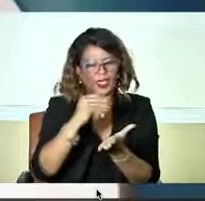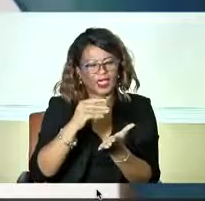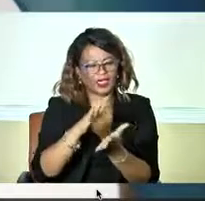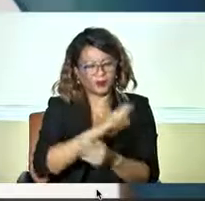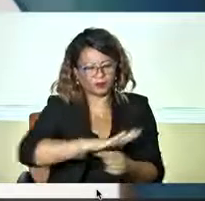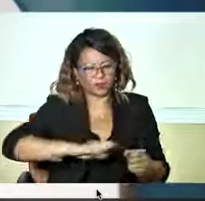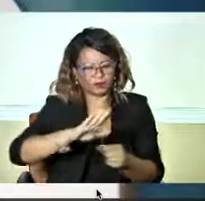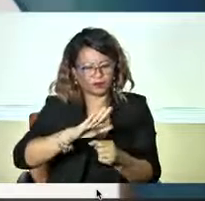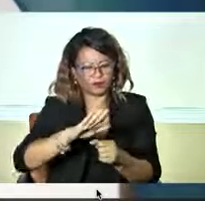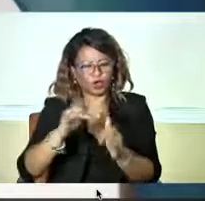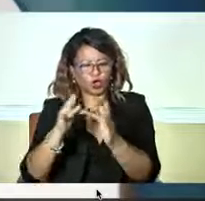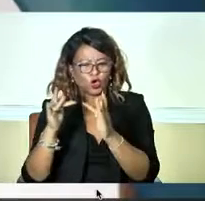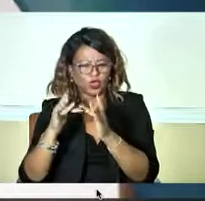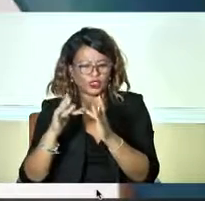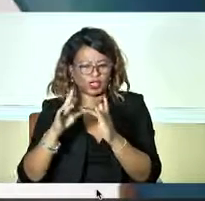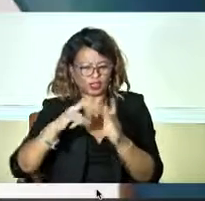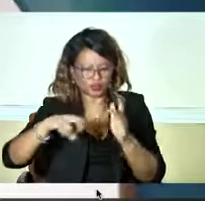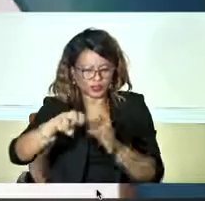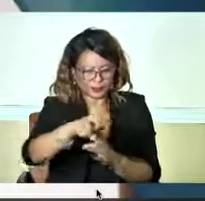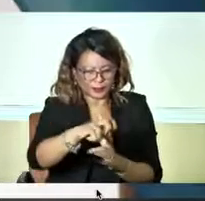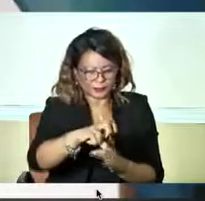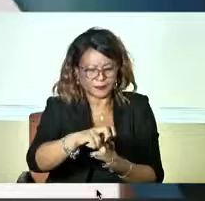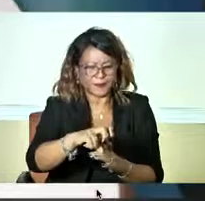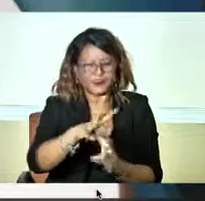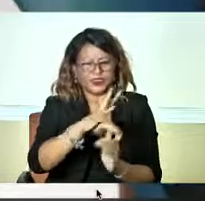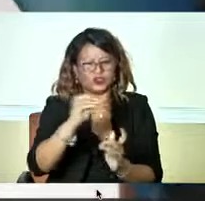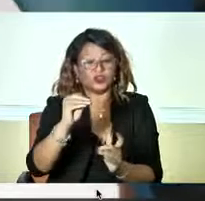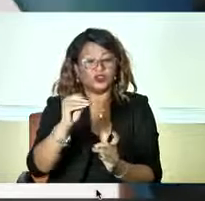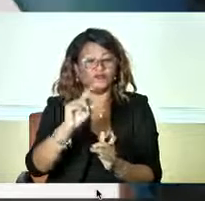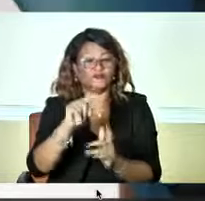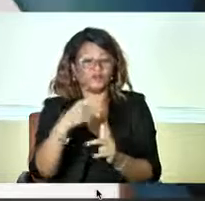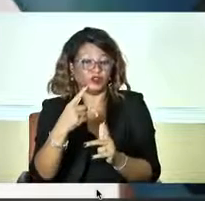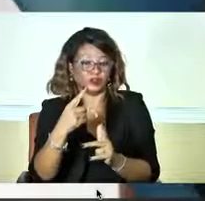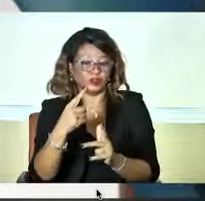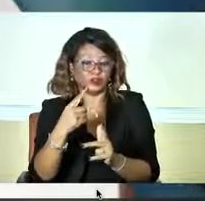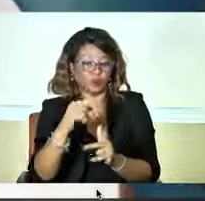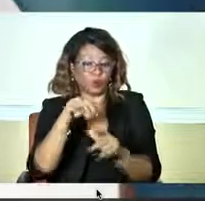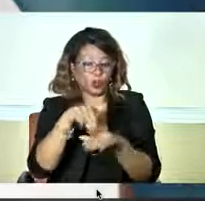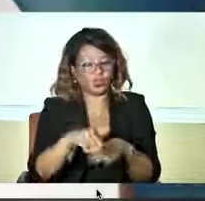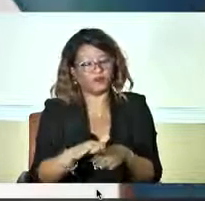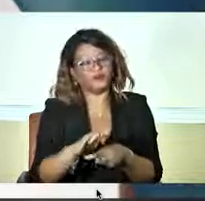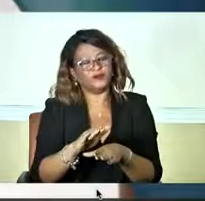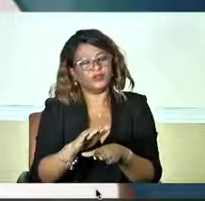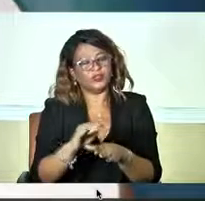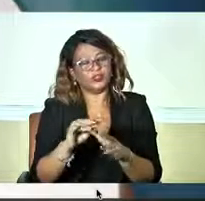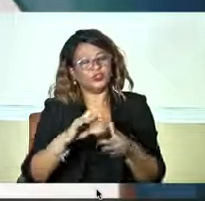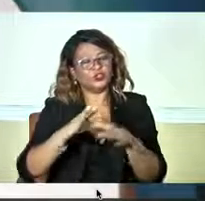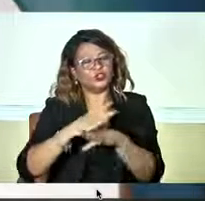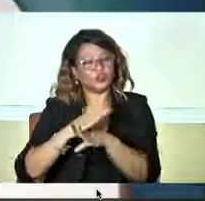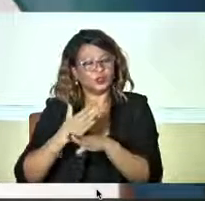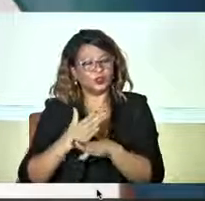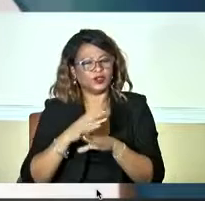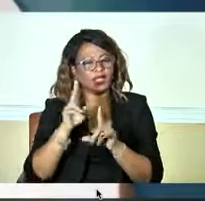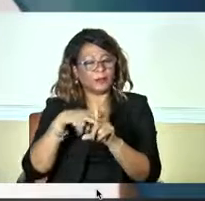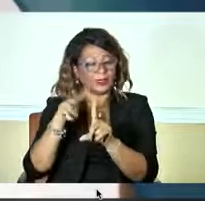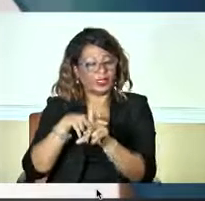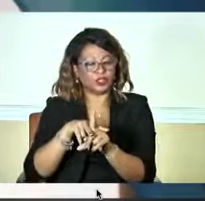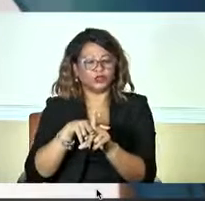platform for contact tracing. During the first wave, we developed a SharePoint application.